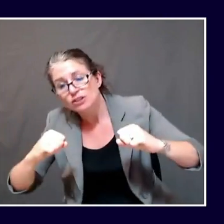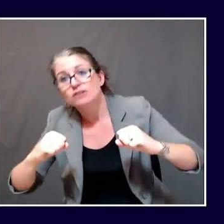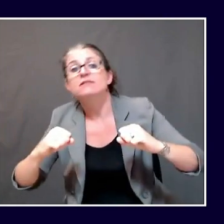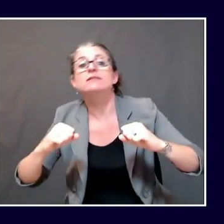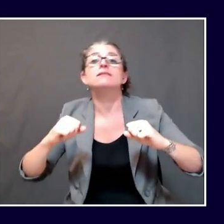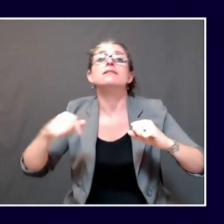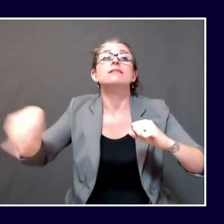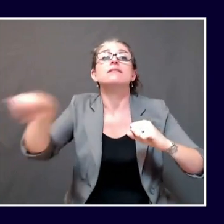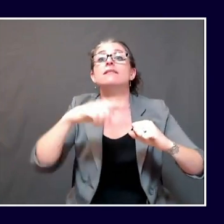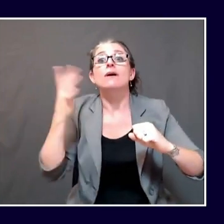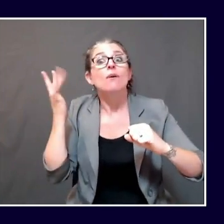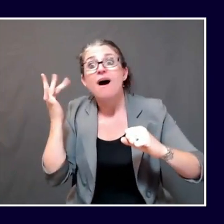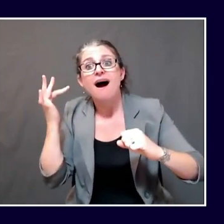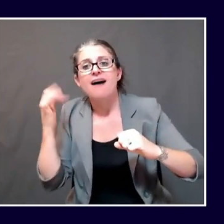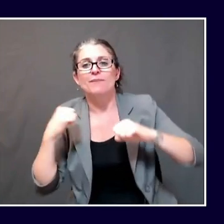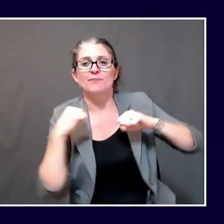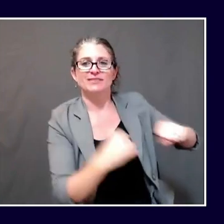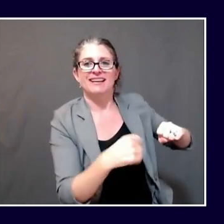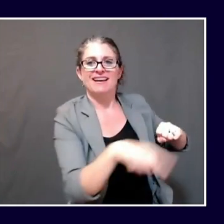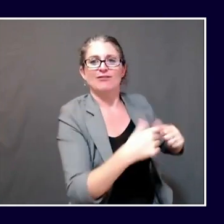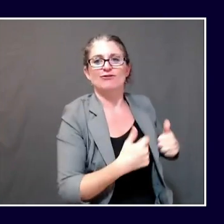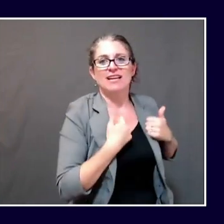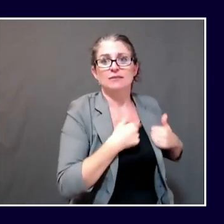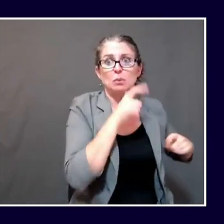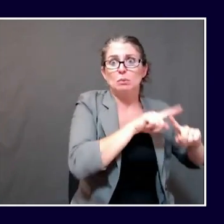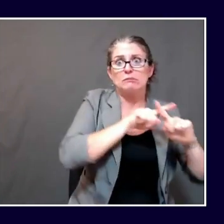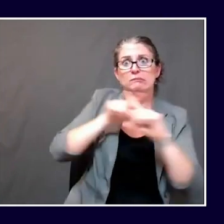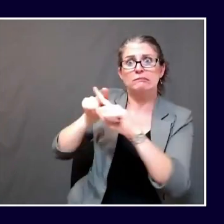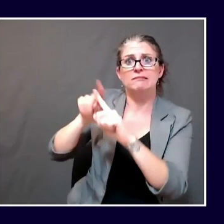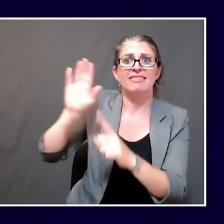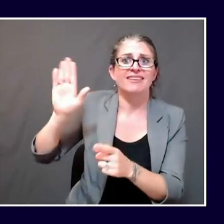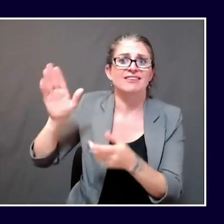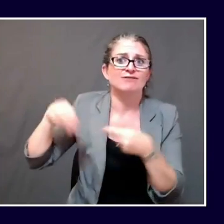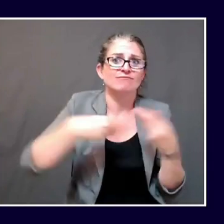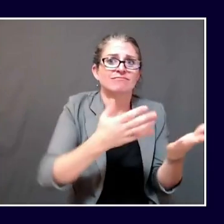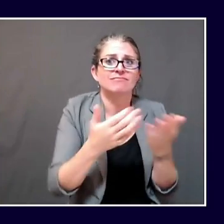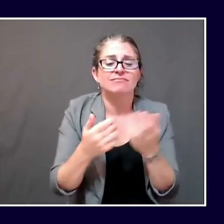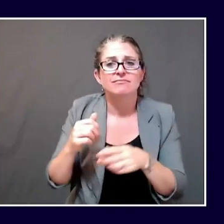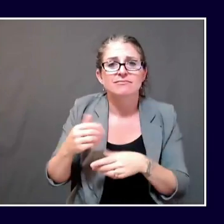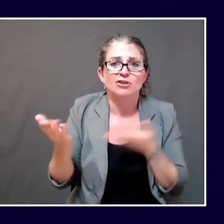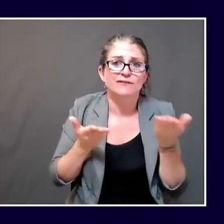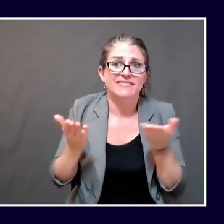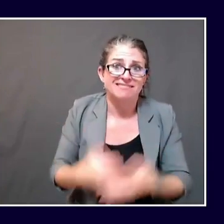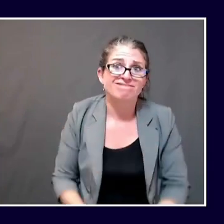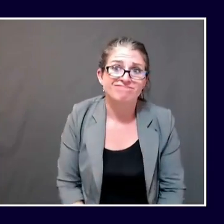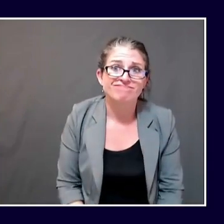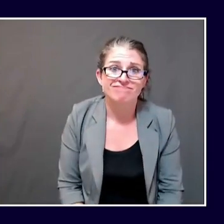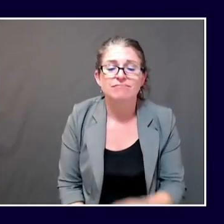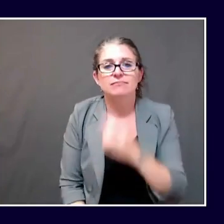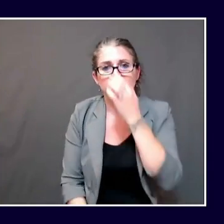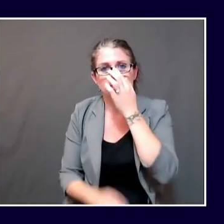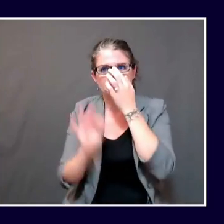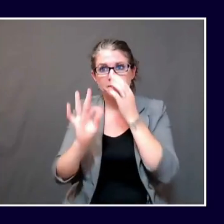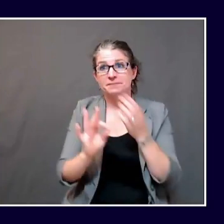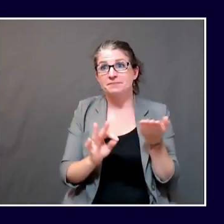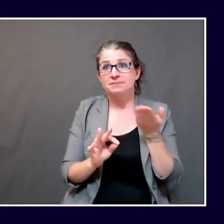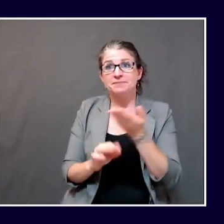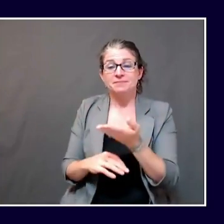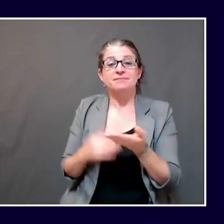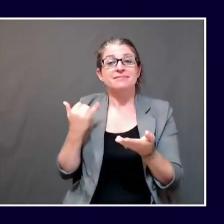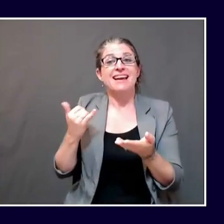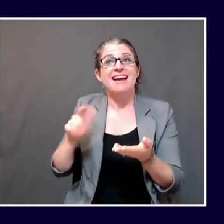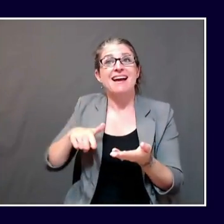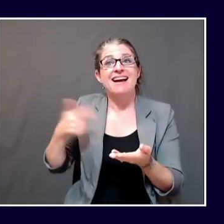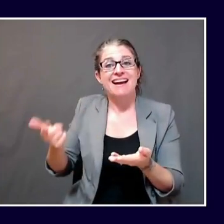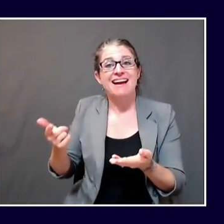I will turn it back over to Dr. Shah for questions. Great, thank you, Commissioner. We will turn to our colleagues over in the media. And the first question